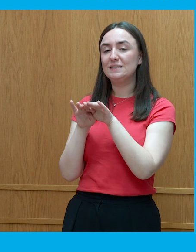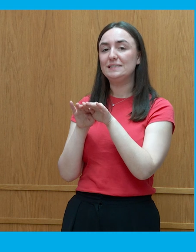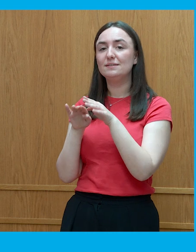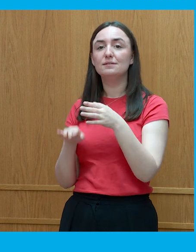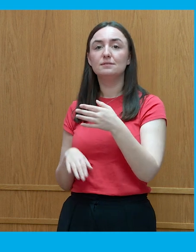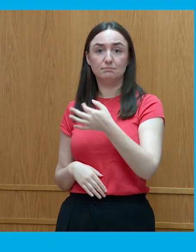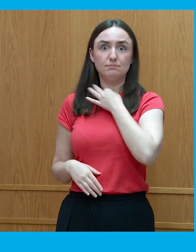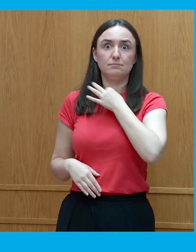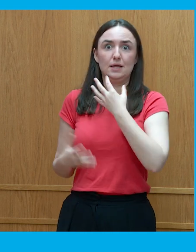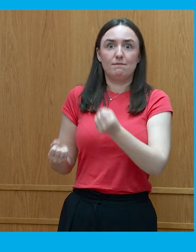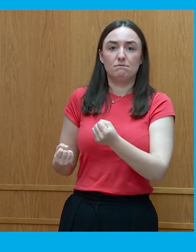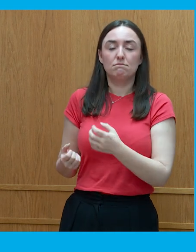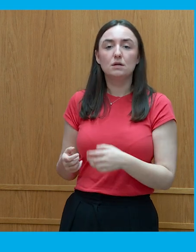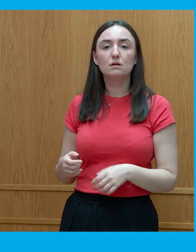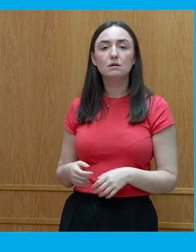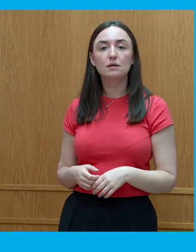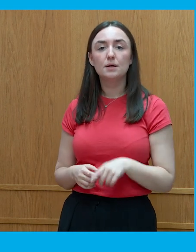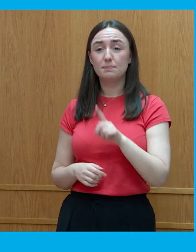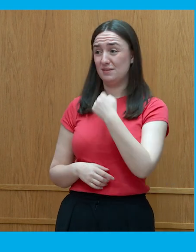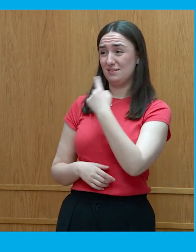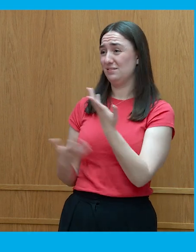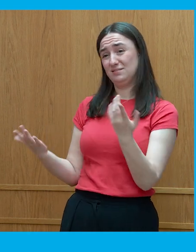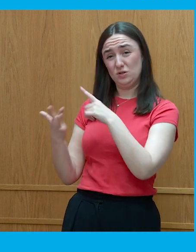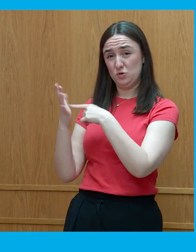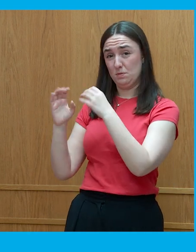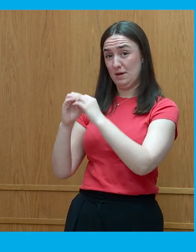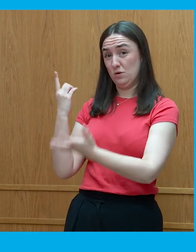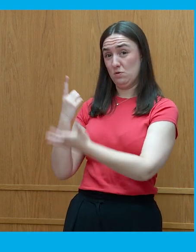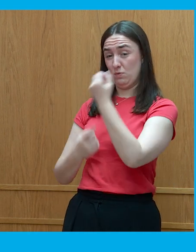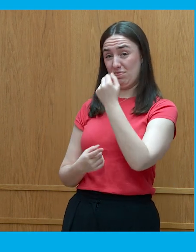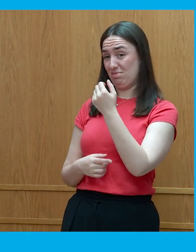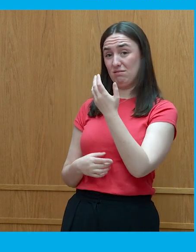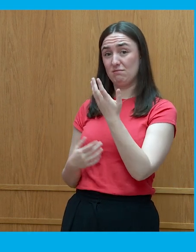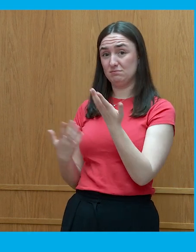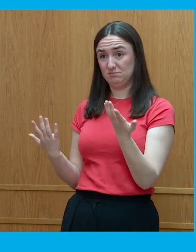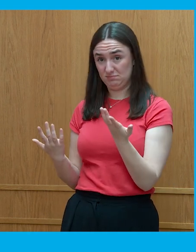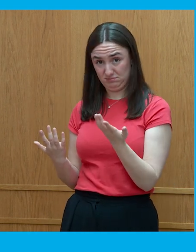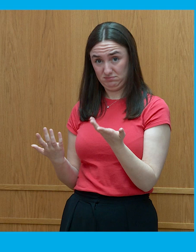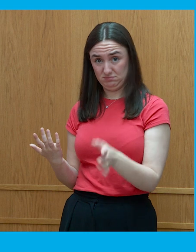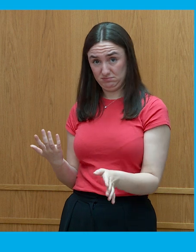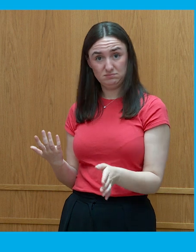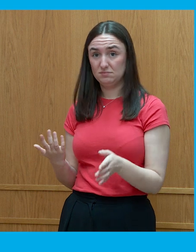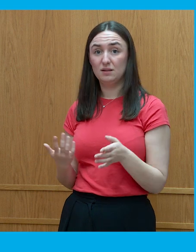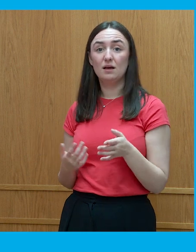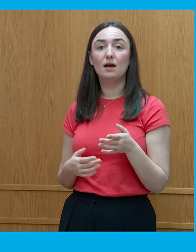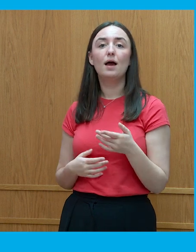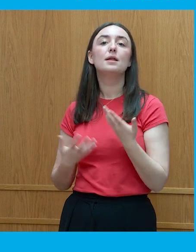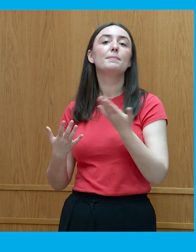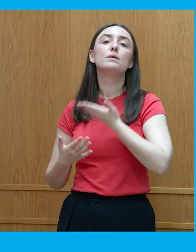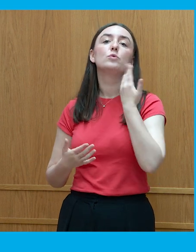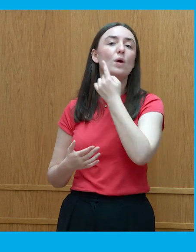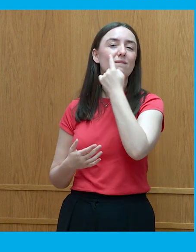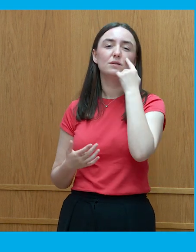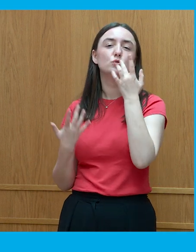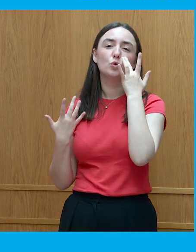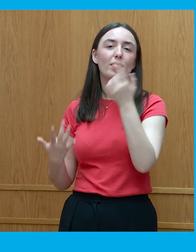yes, Joe Biden didn't win the election, legitimately, even though there's never been any evidence that they presented to show that.